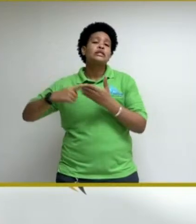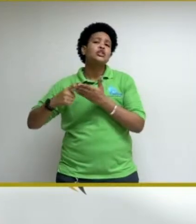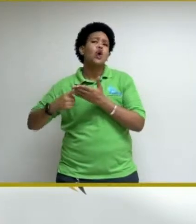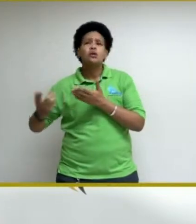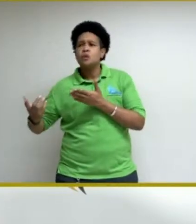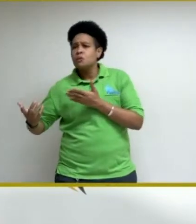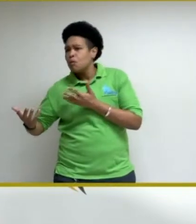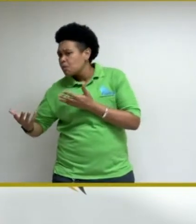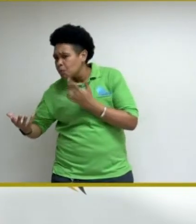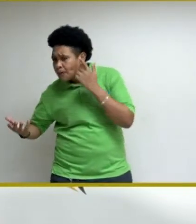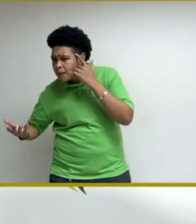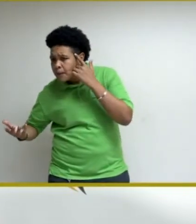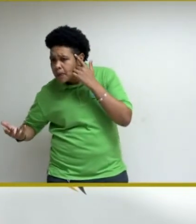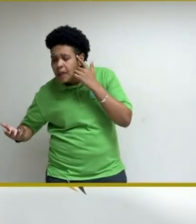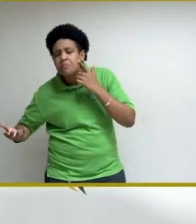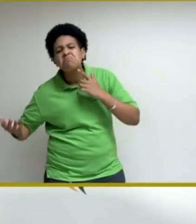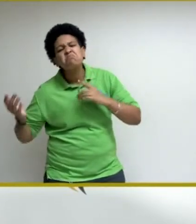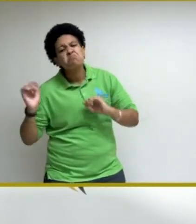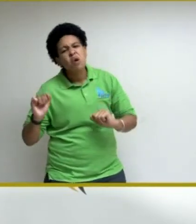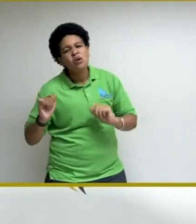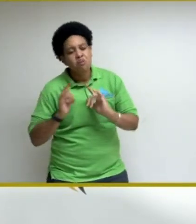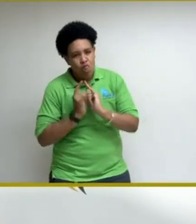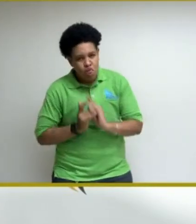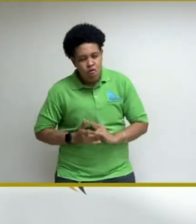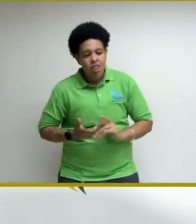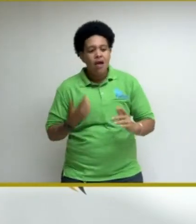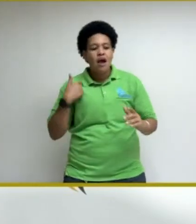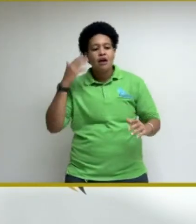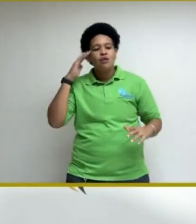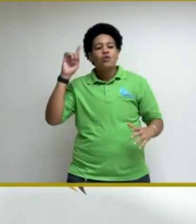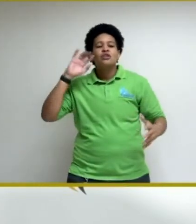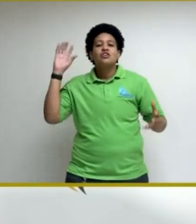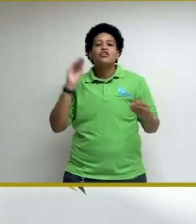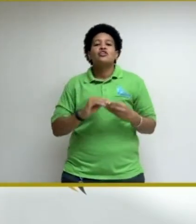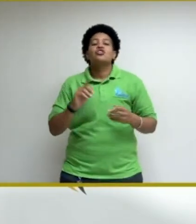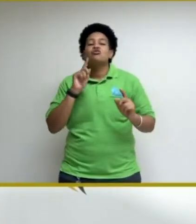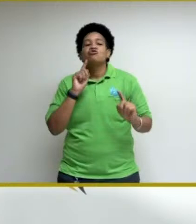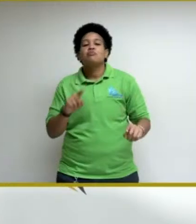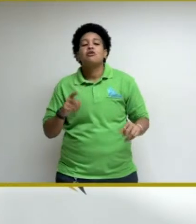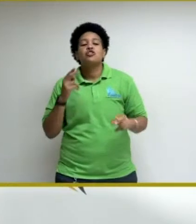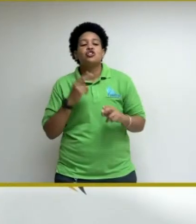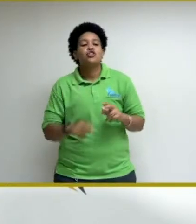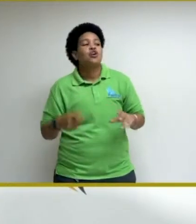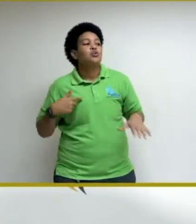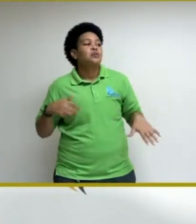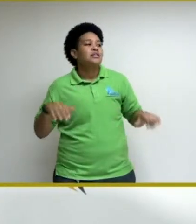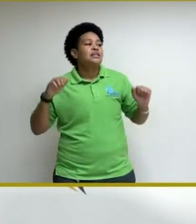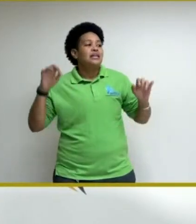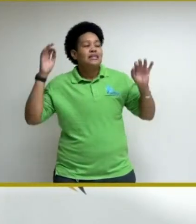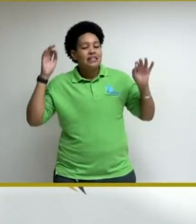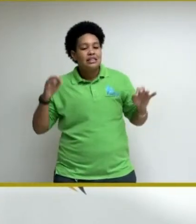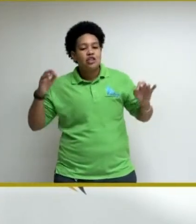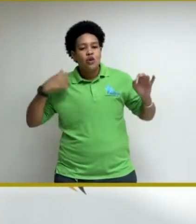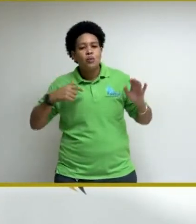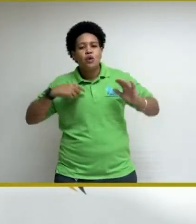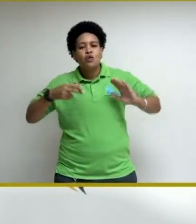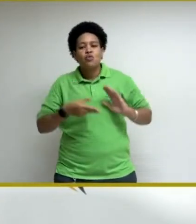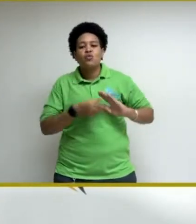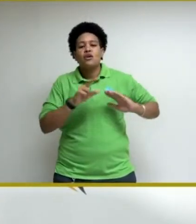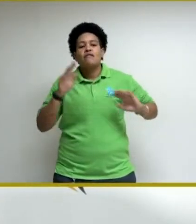So I know this is a roundabout response. The long and short of it is that we take decisions, we review